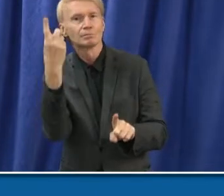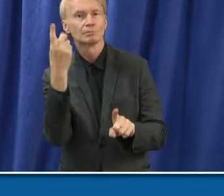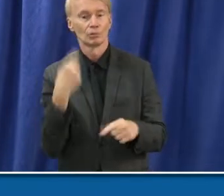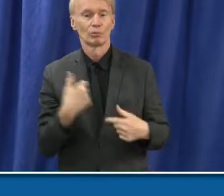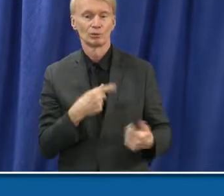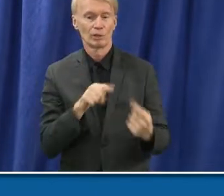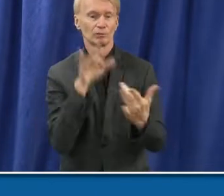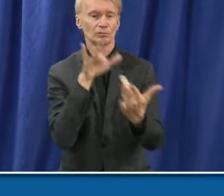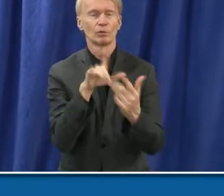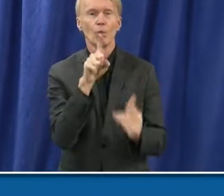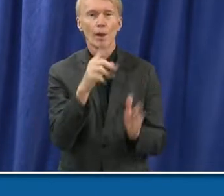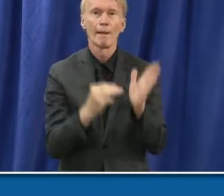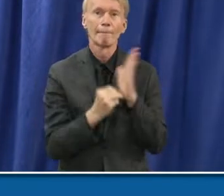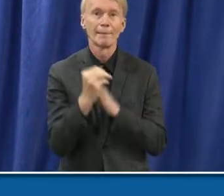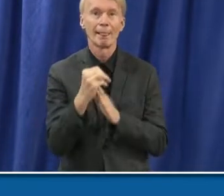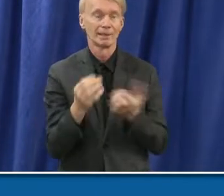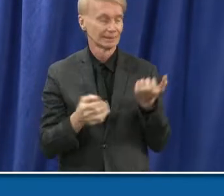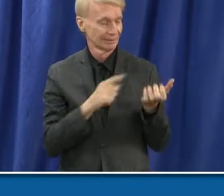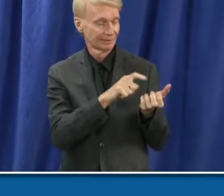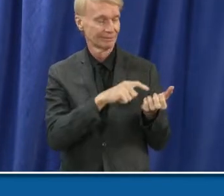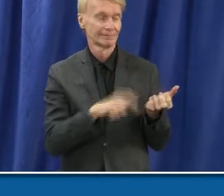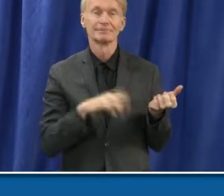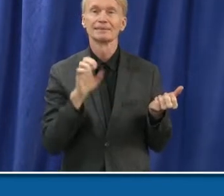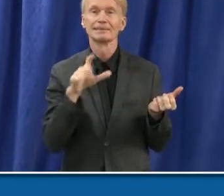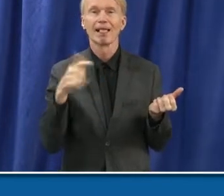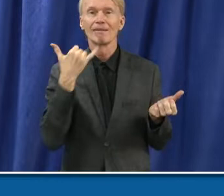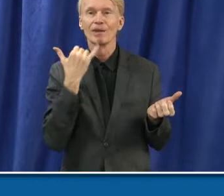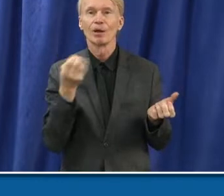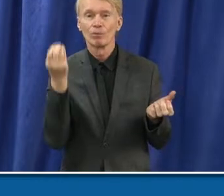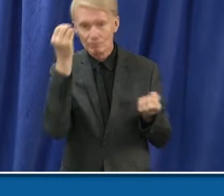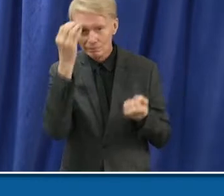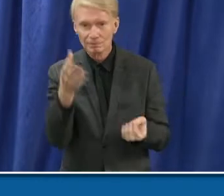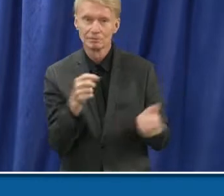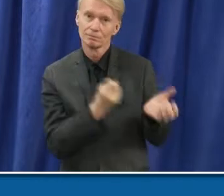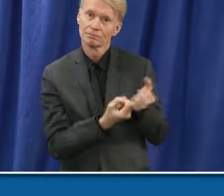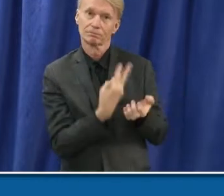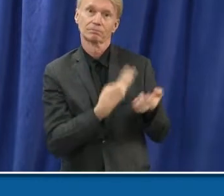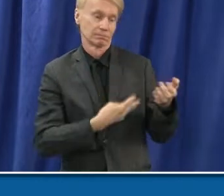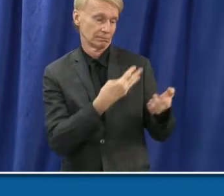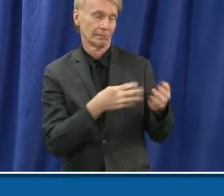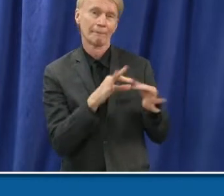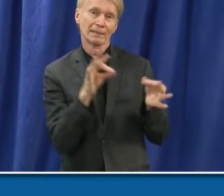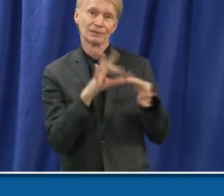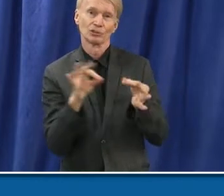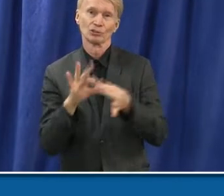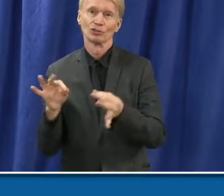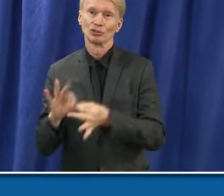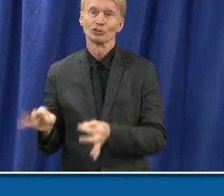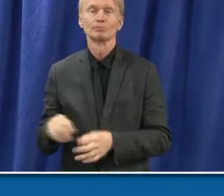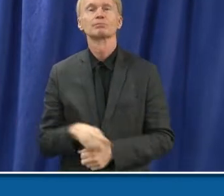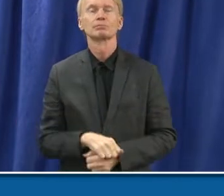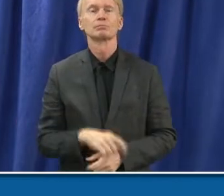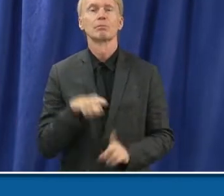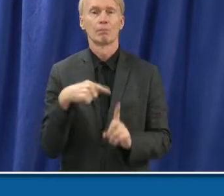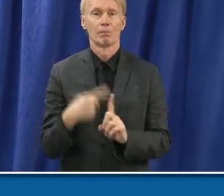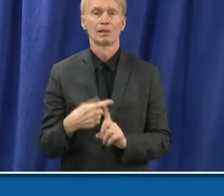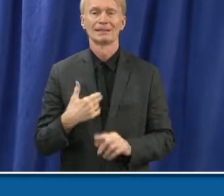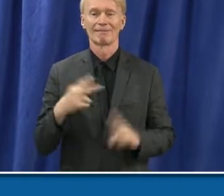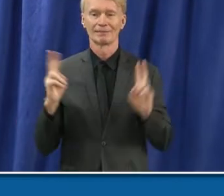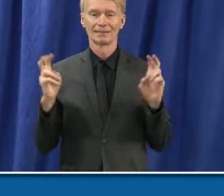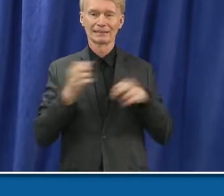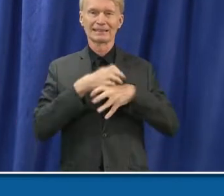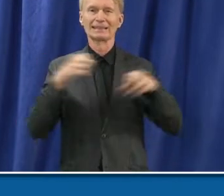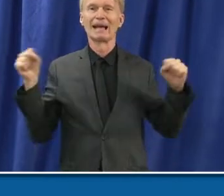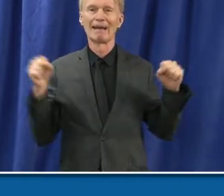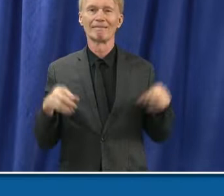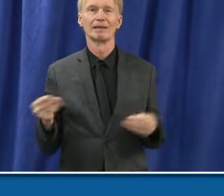million Chicago cell phones by the end of January with good, up-to-date COVID messaging. We also are using safe passage workers.